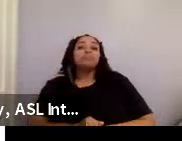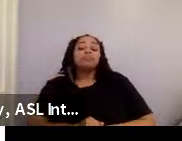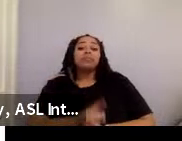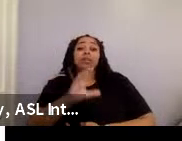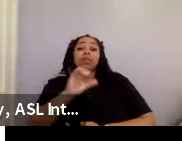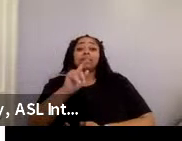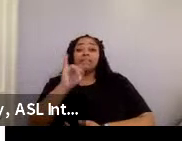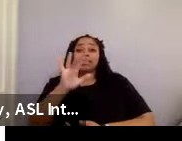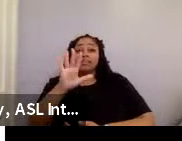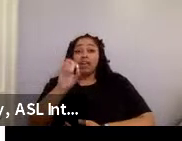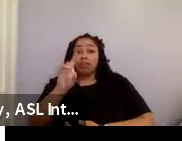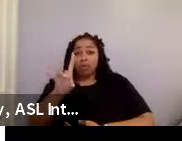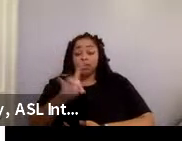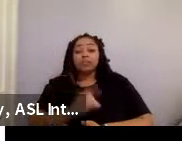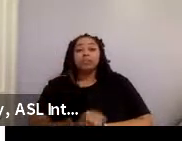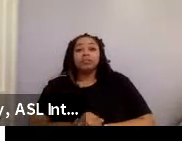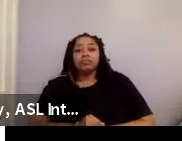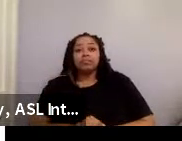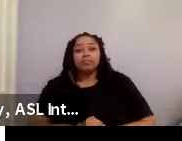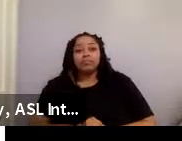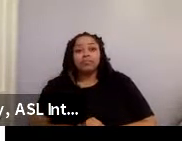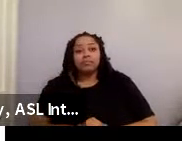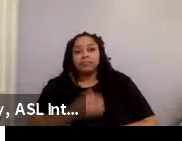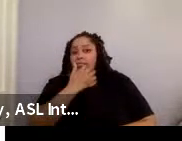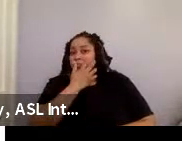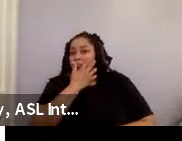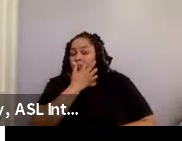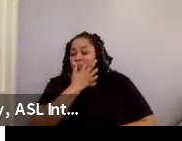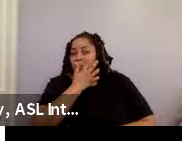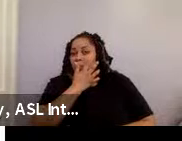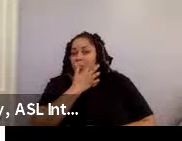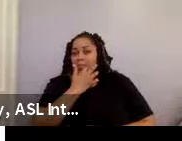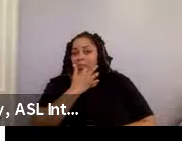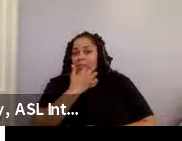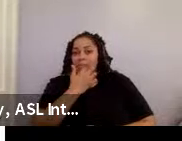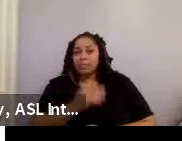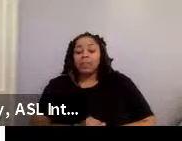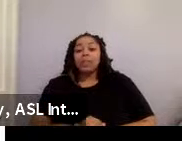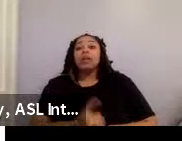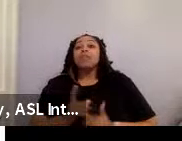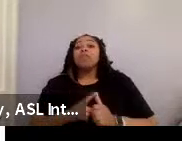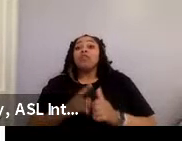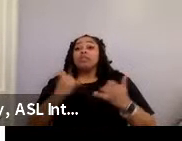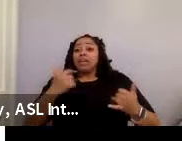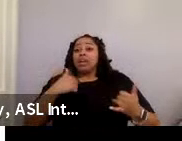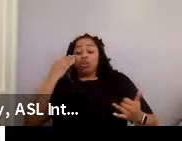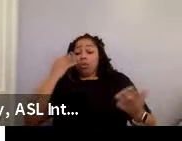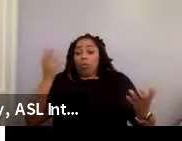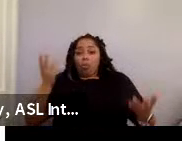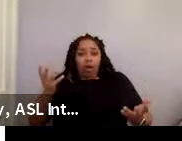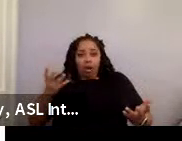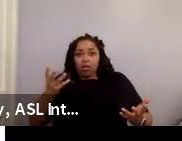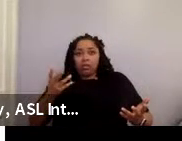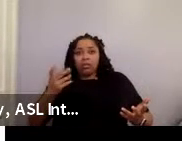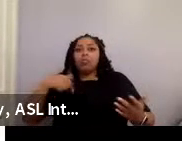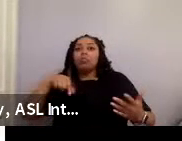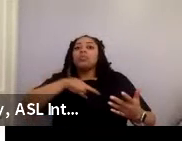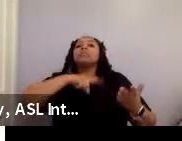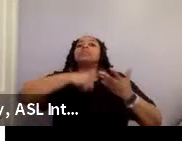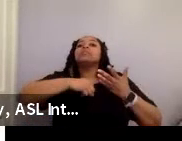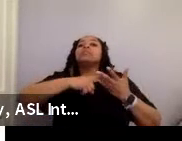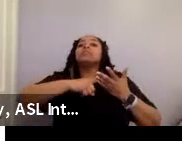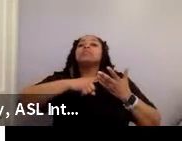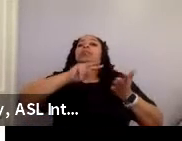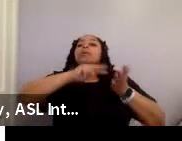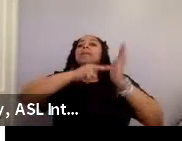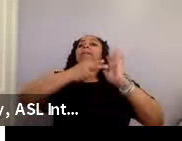of 2017. So the first thing we need to know is that we talk about defined